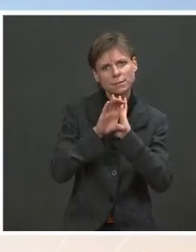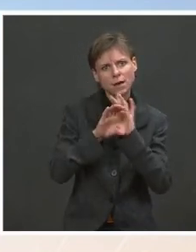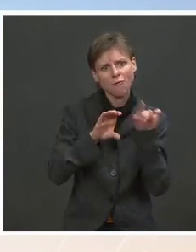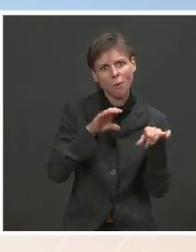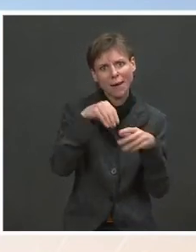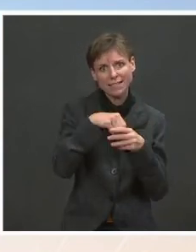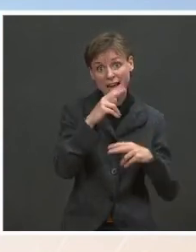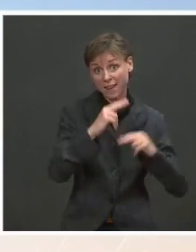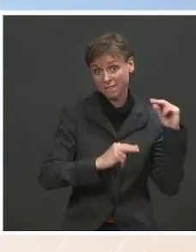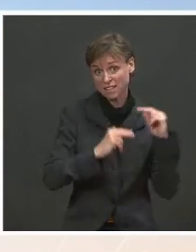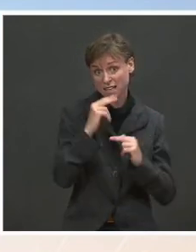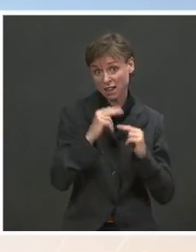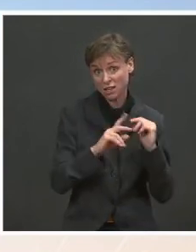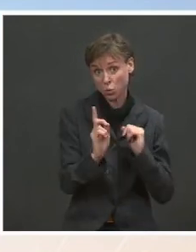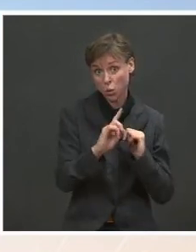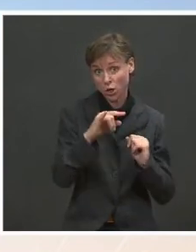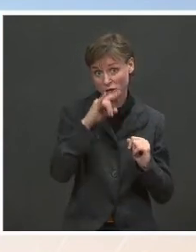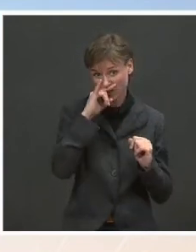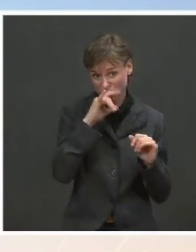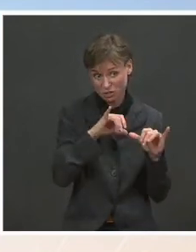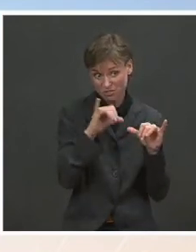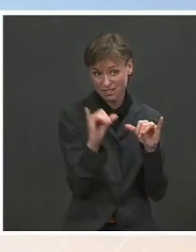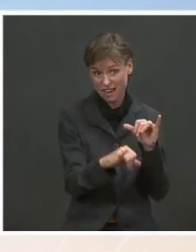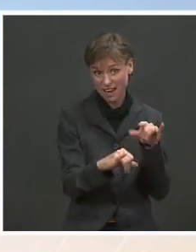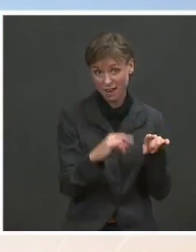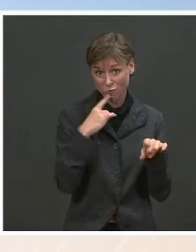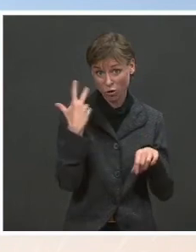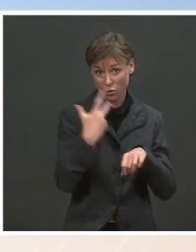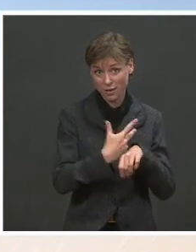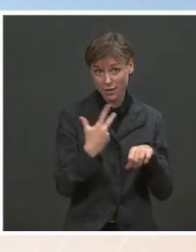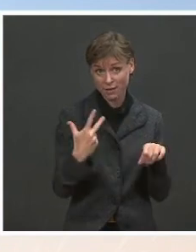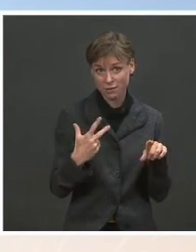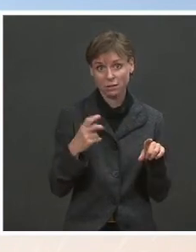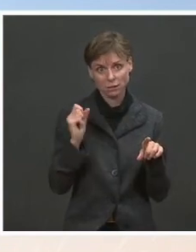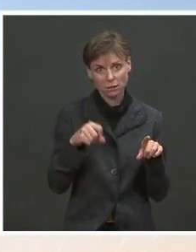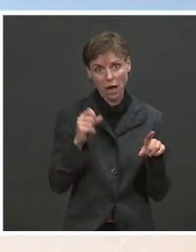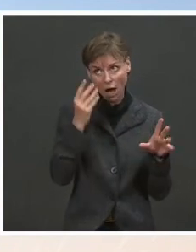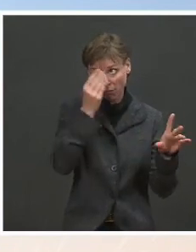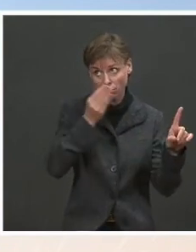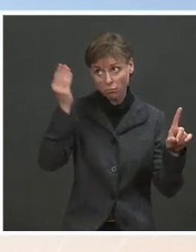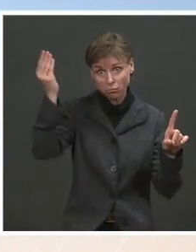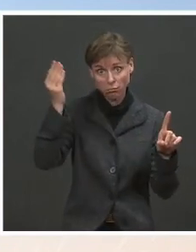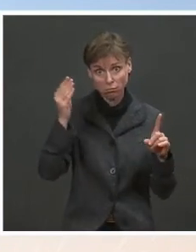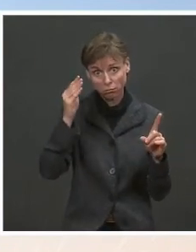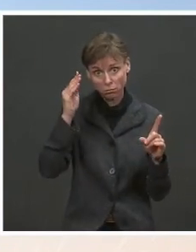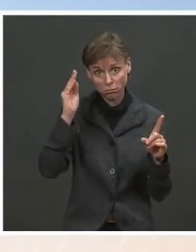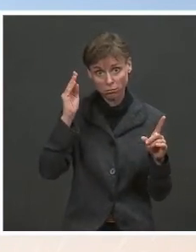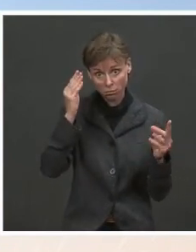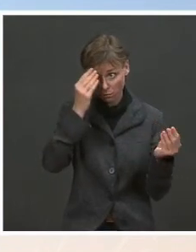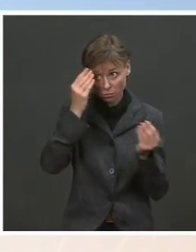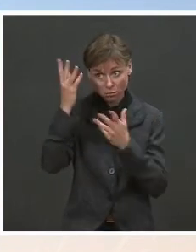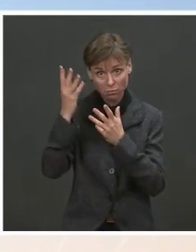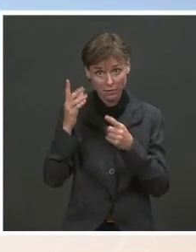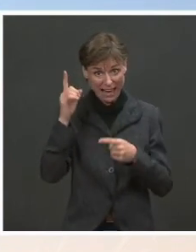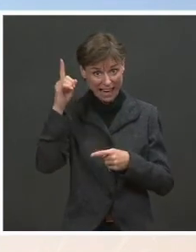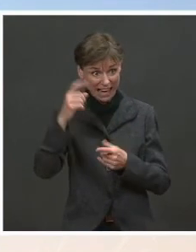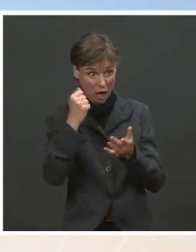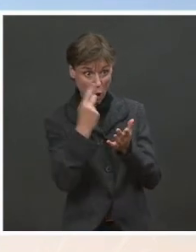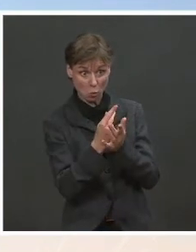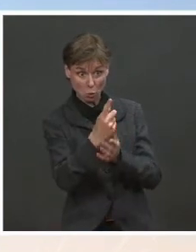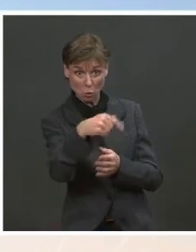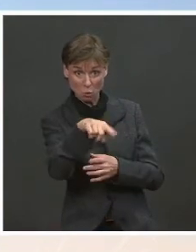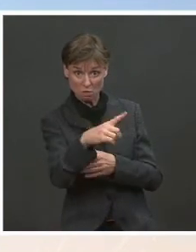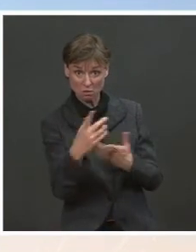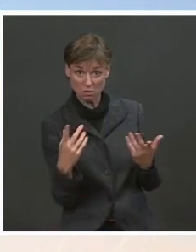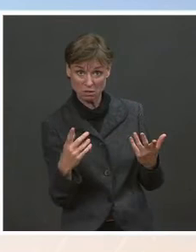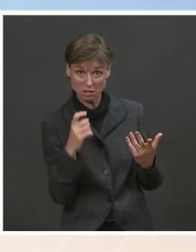some of the children are being held for 3 days? Yes, that was part of the briefing he received when his team came back. And he approves of what he saw. I didn't look too